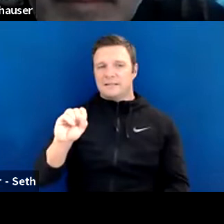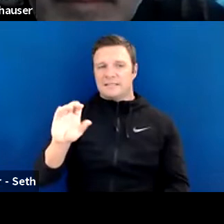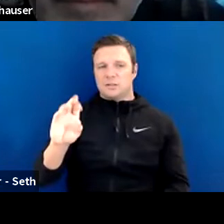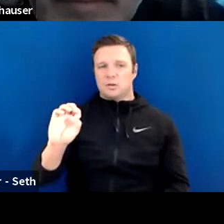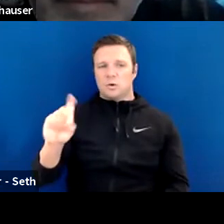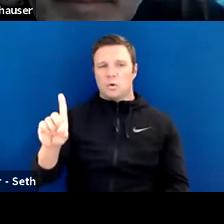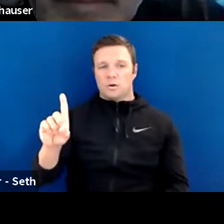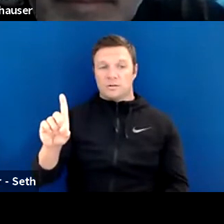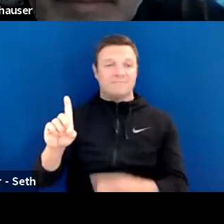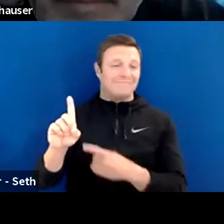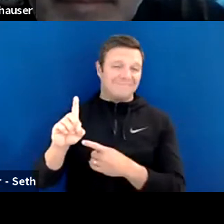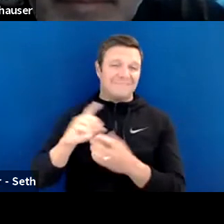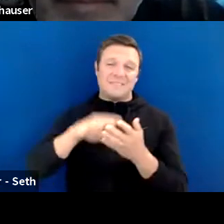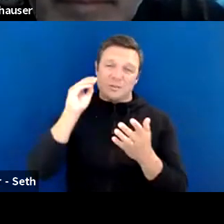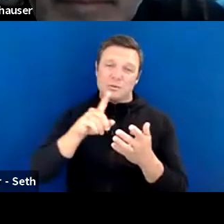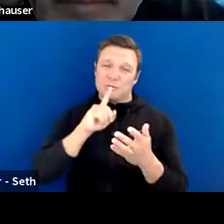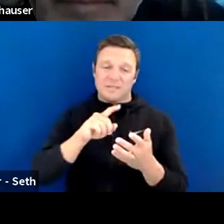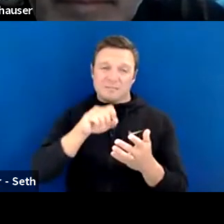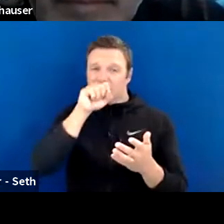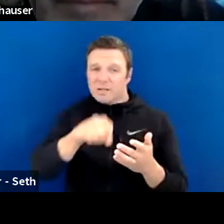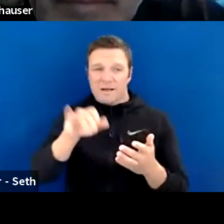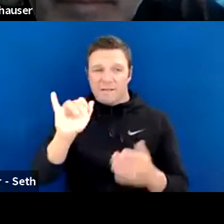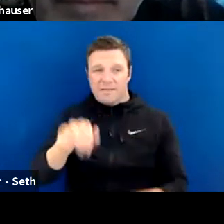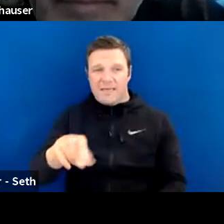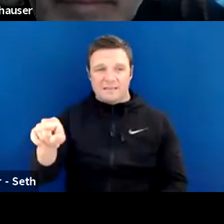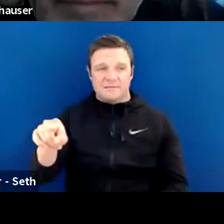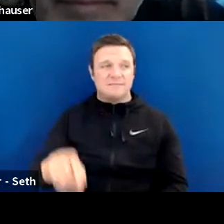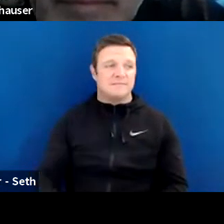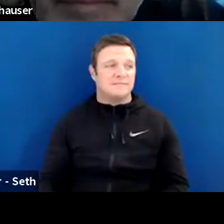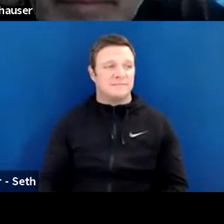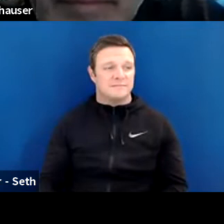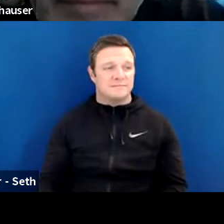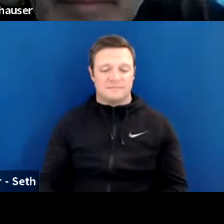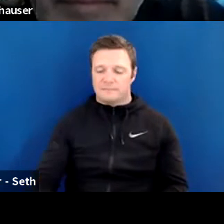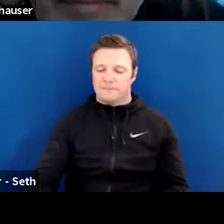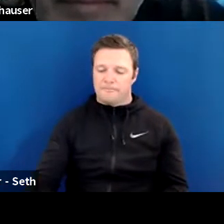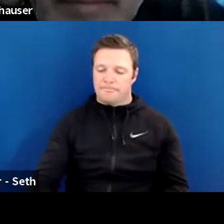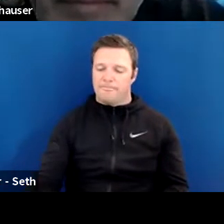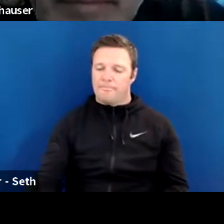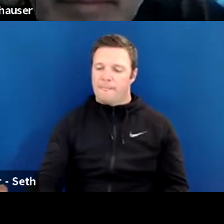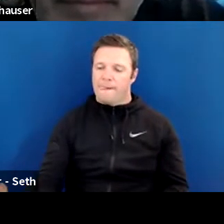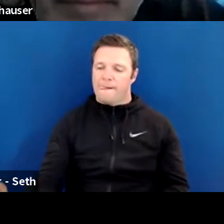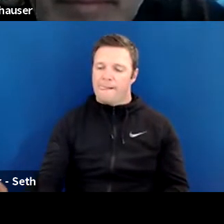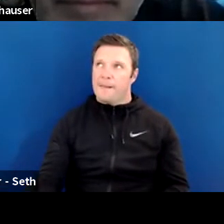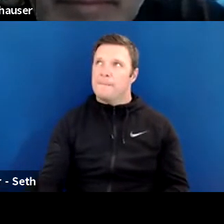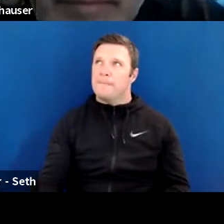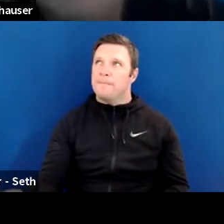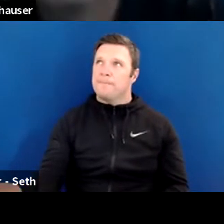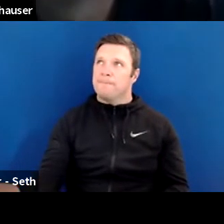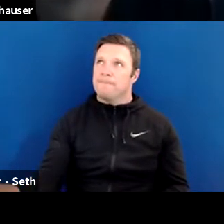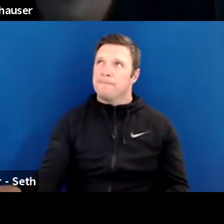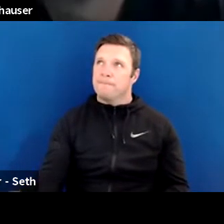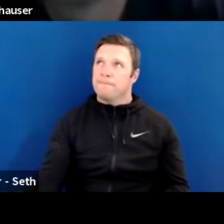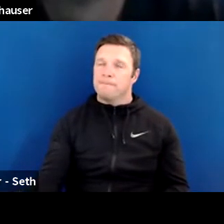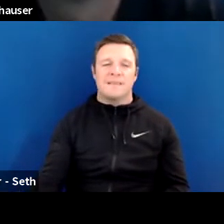the students' favorite last 2 semesters, because it's an app in which it's almost like a text message between you and your students and the